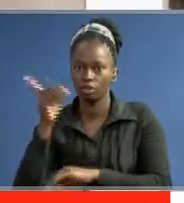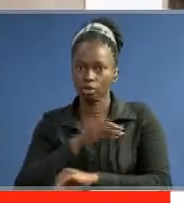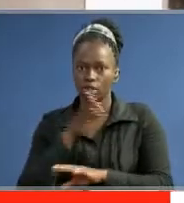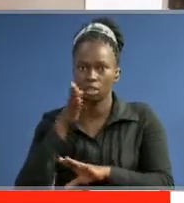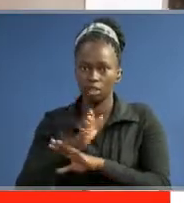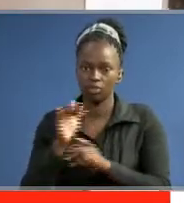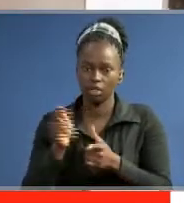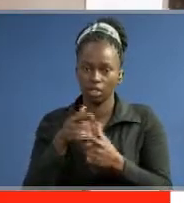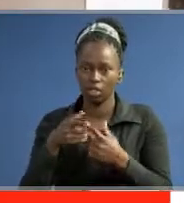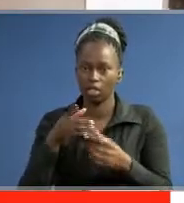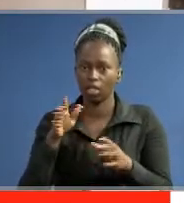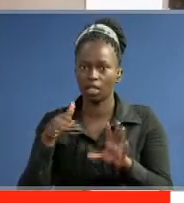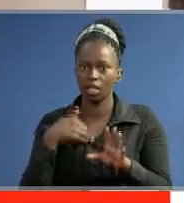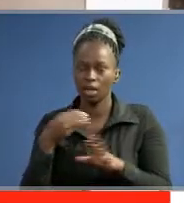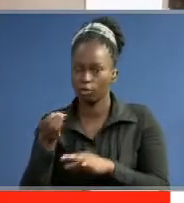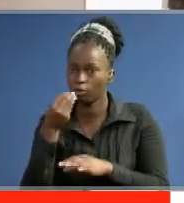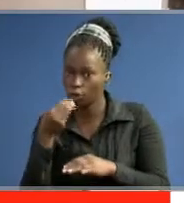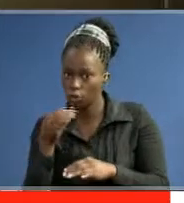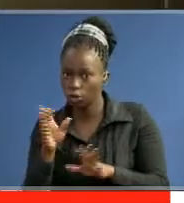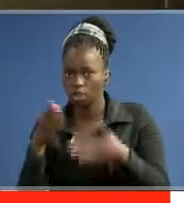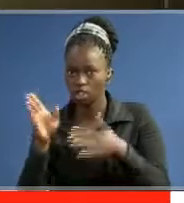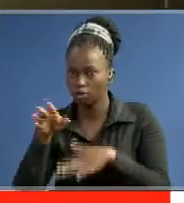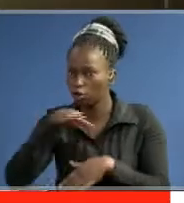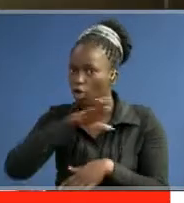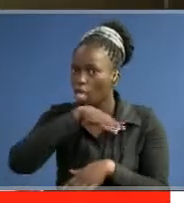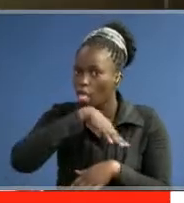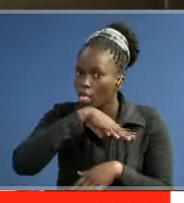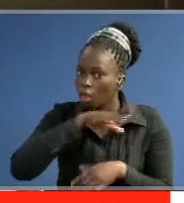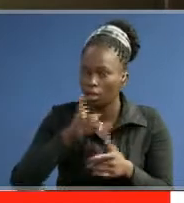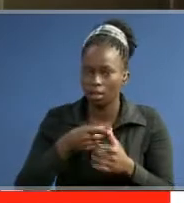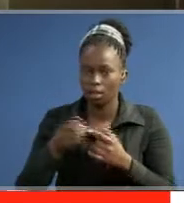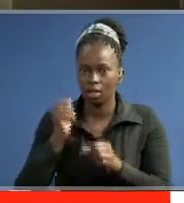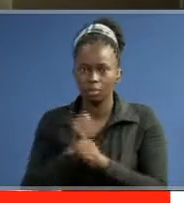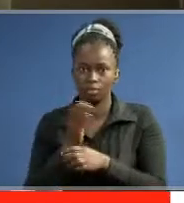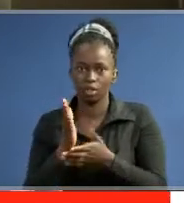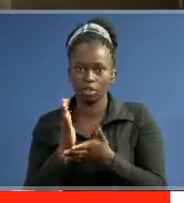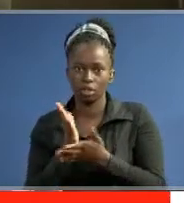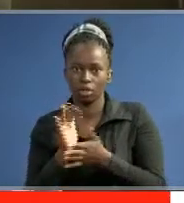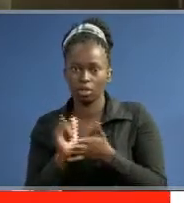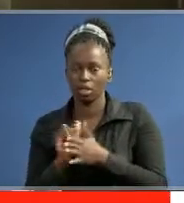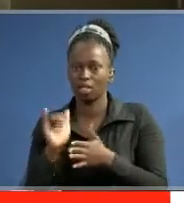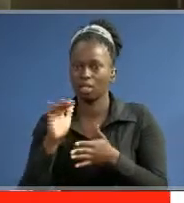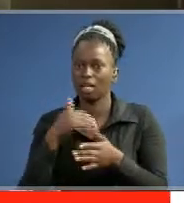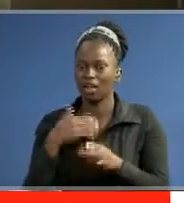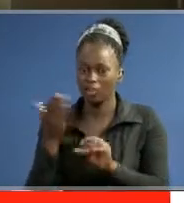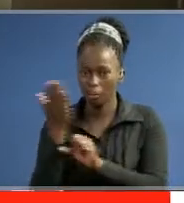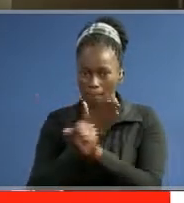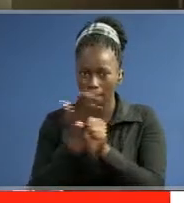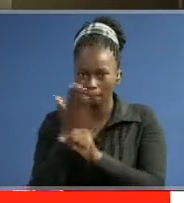is sold as a dog food. We make sure that we sell our meat